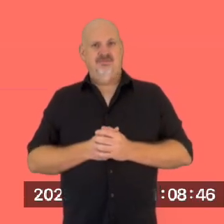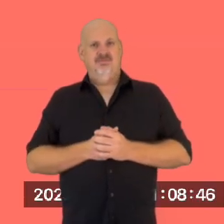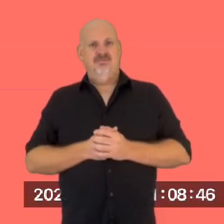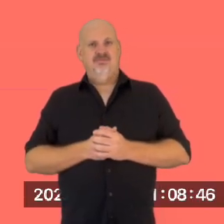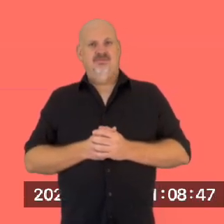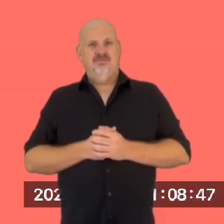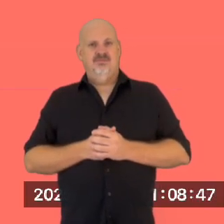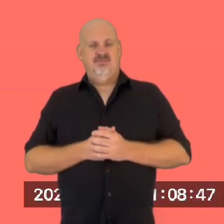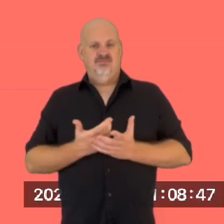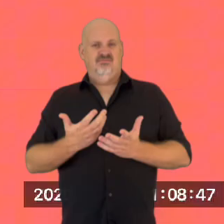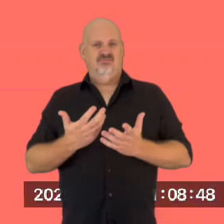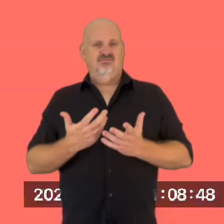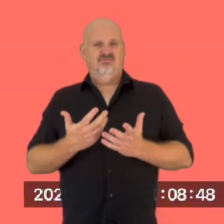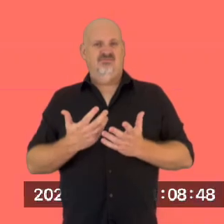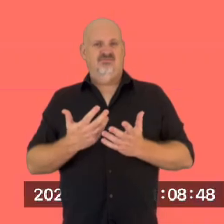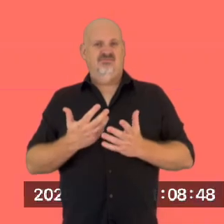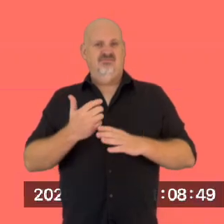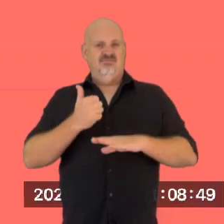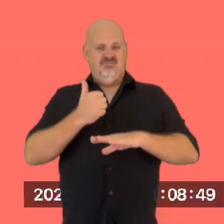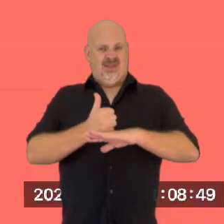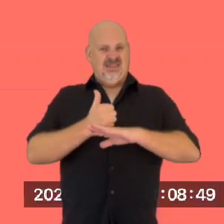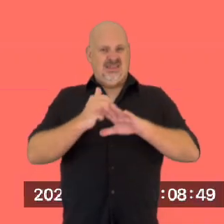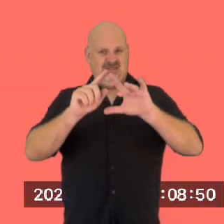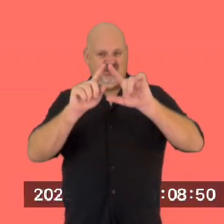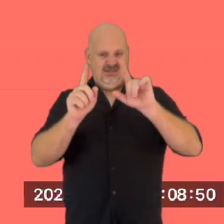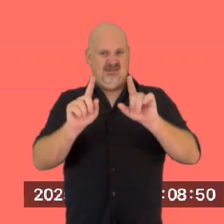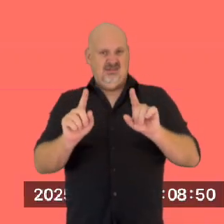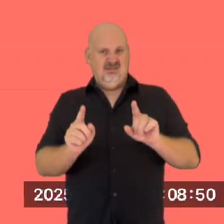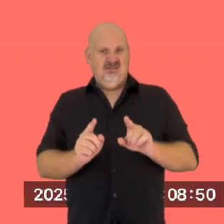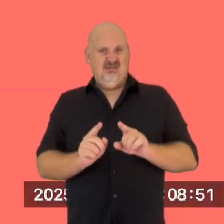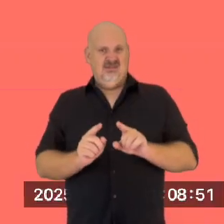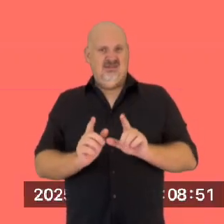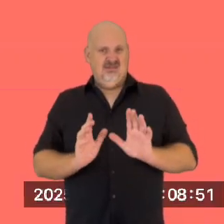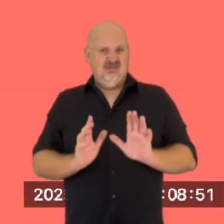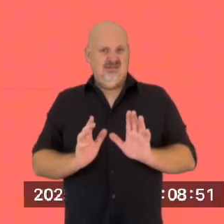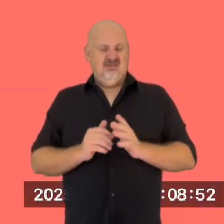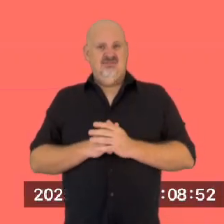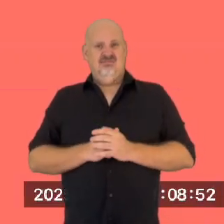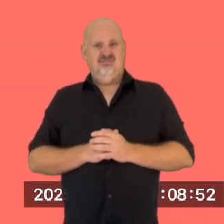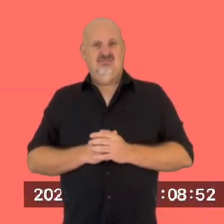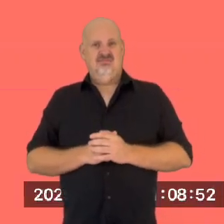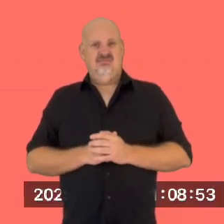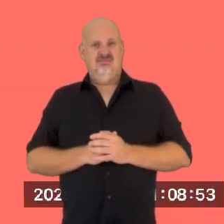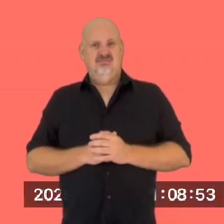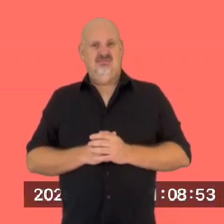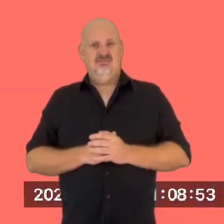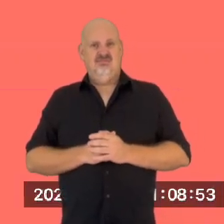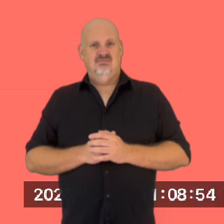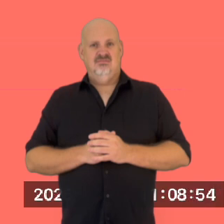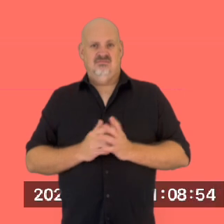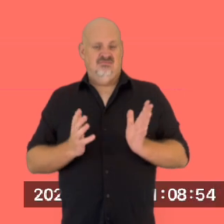going to grab one of these pens. And I think the basic outline